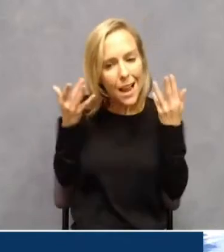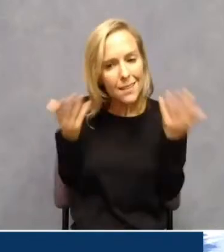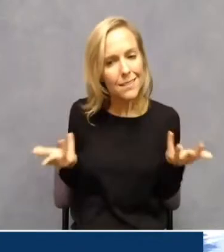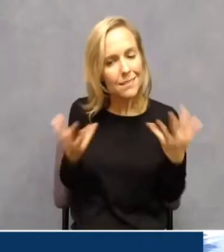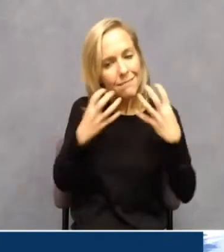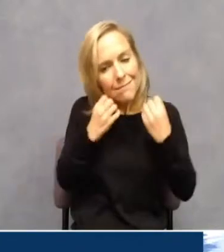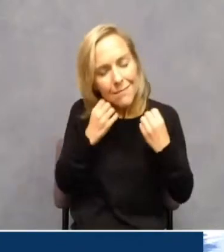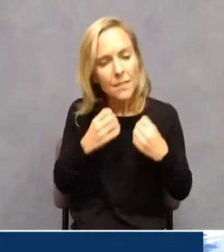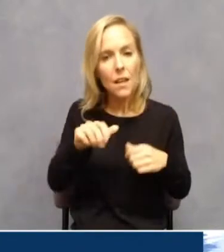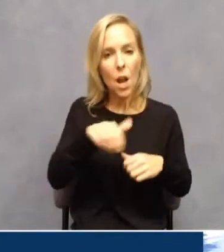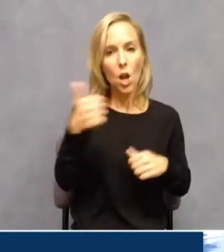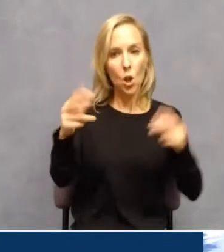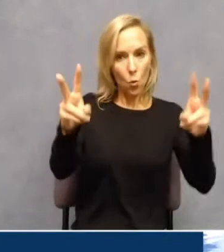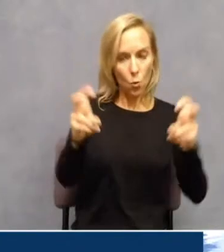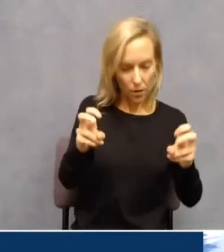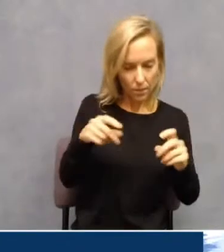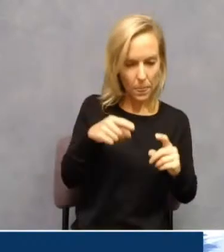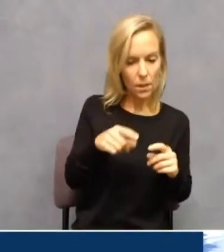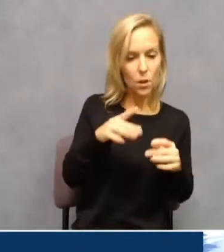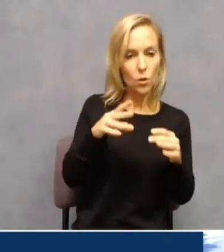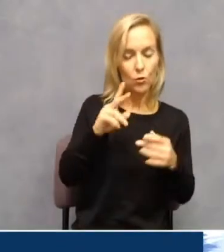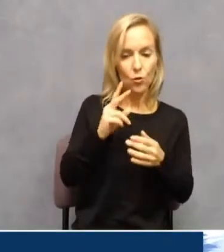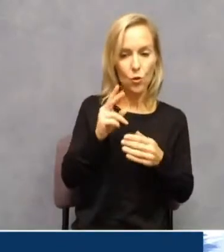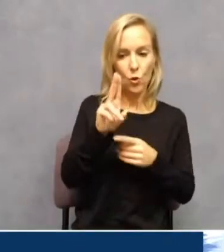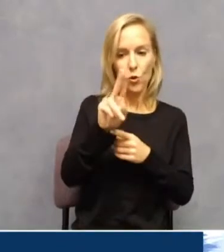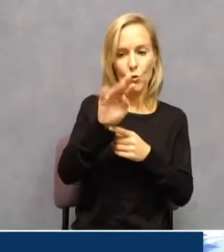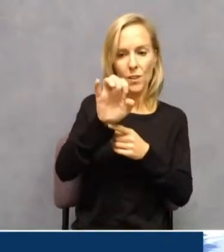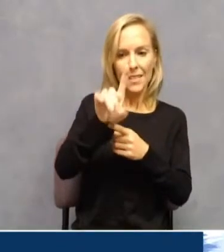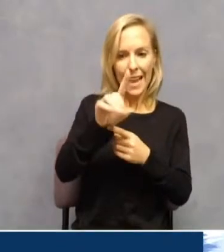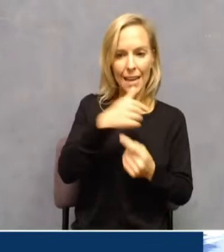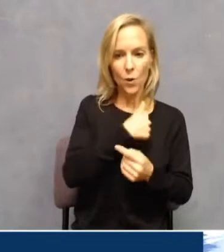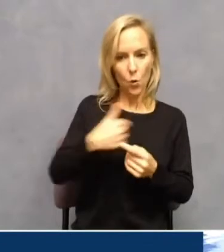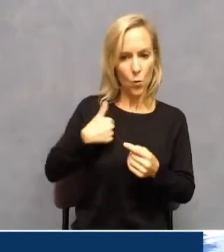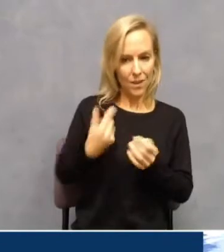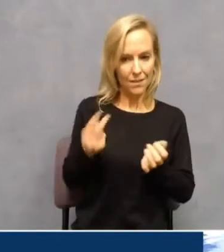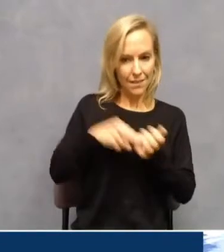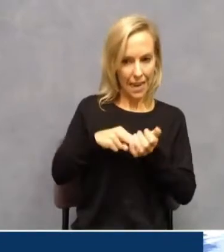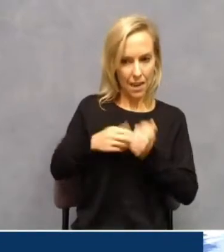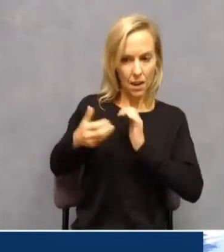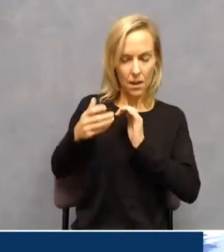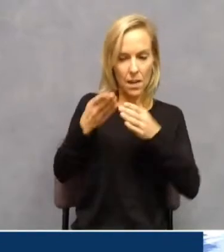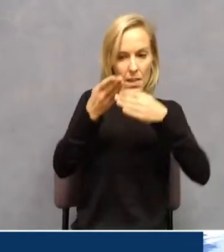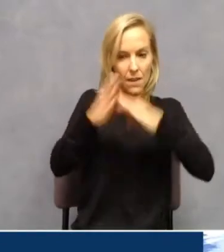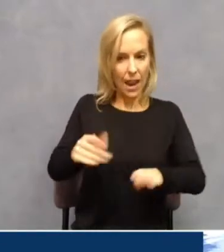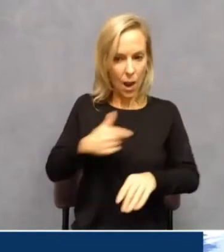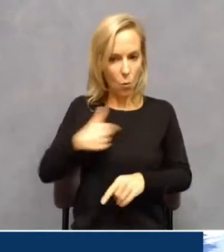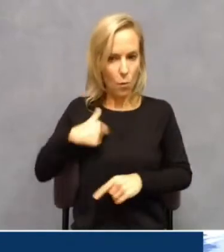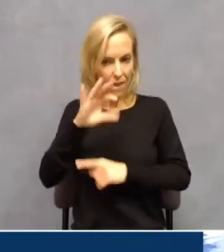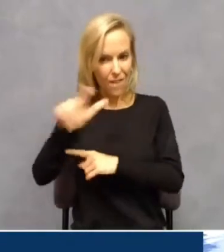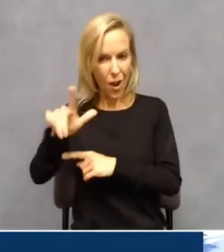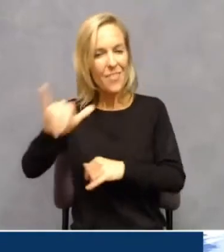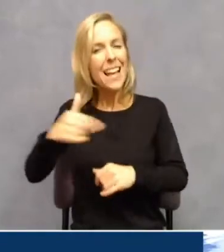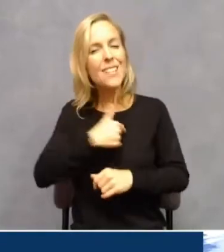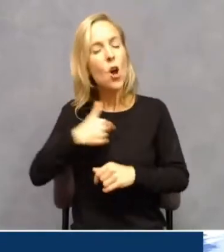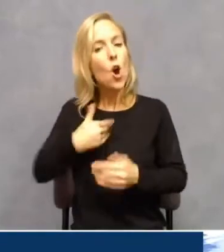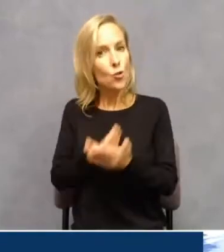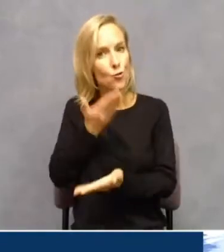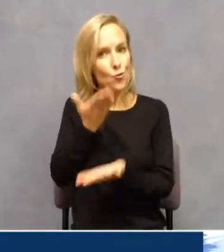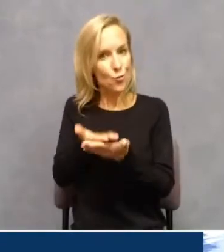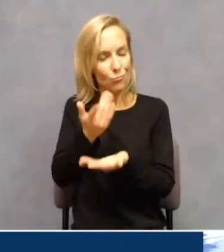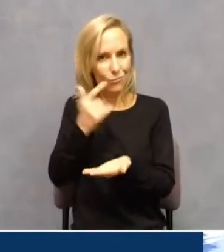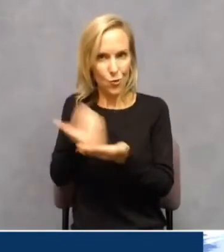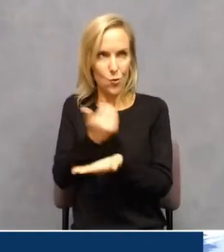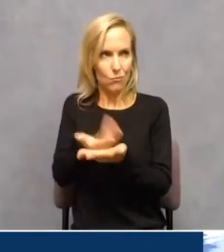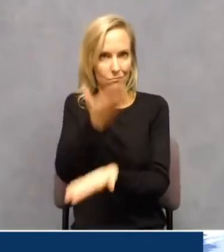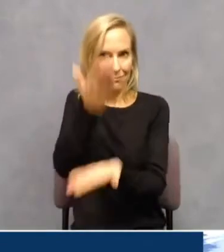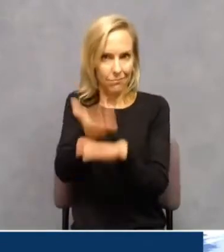"concerned because united we stand, divided we fall is our state model, and in the New Testament too. We are being tested,